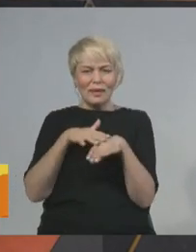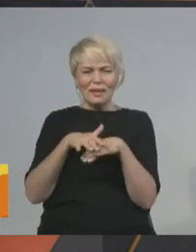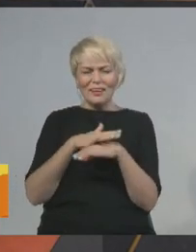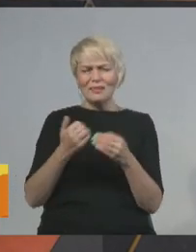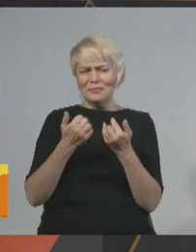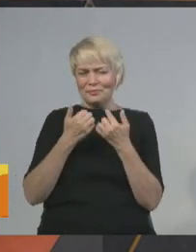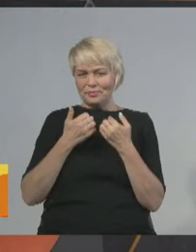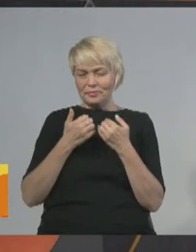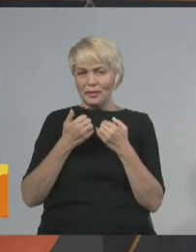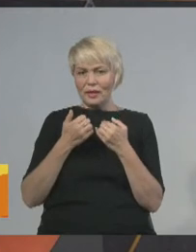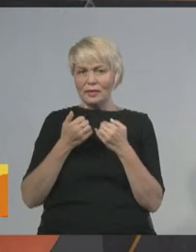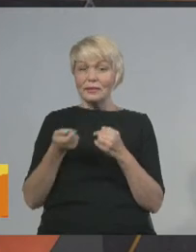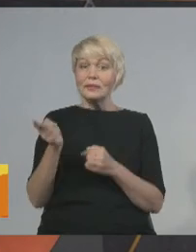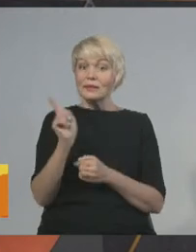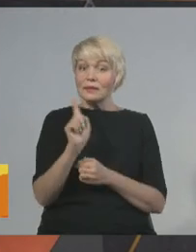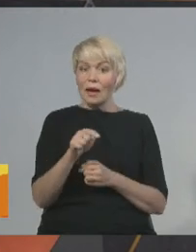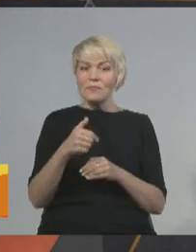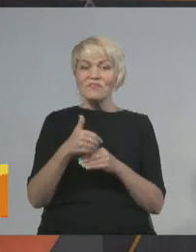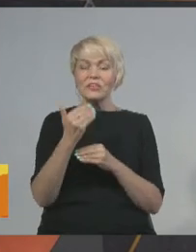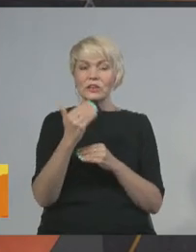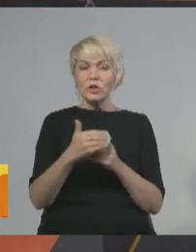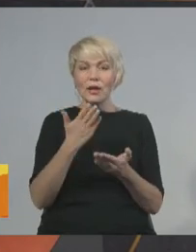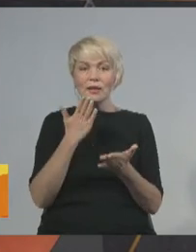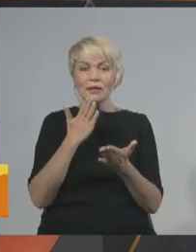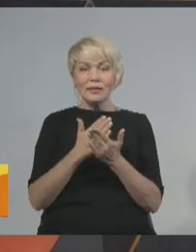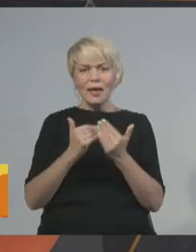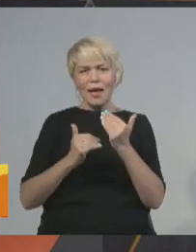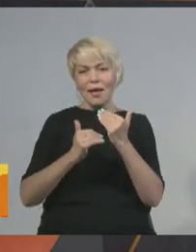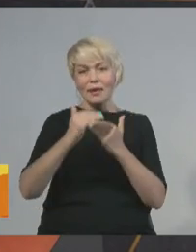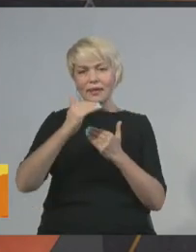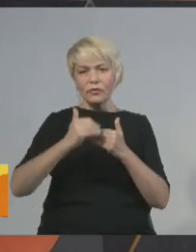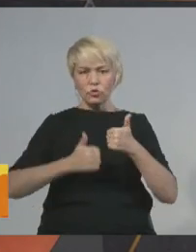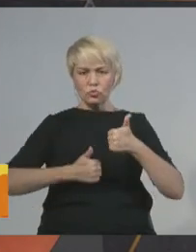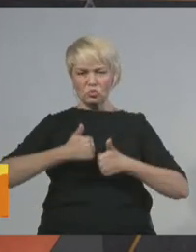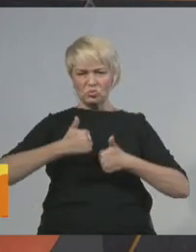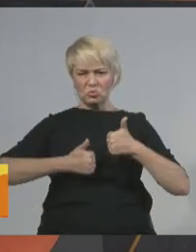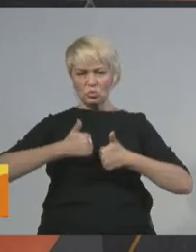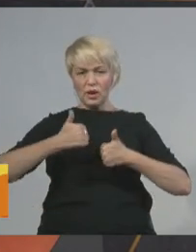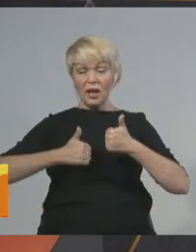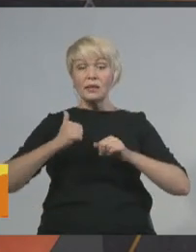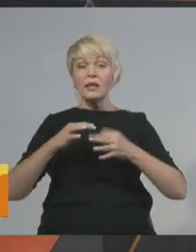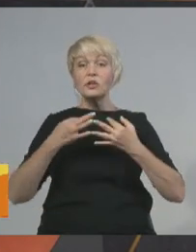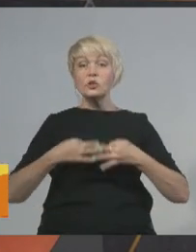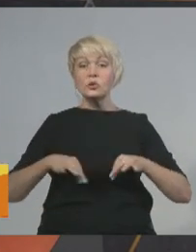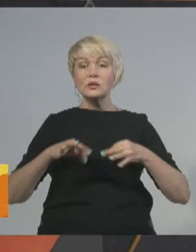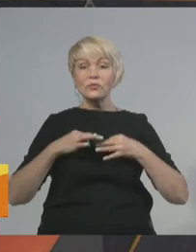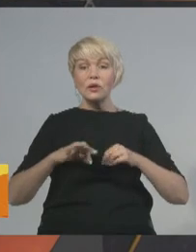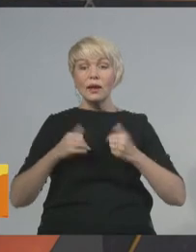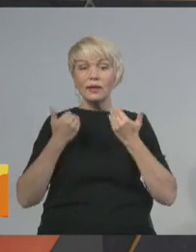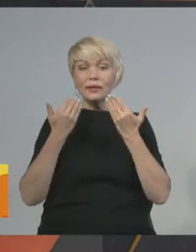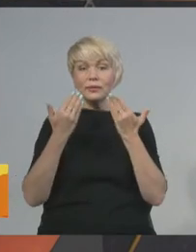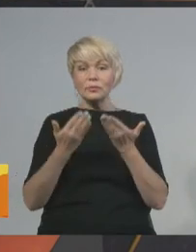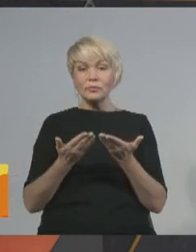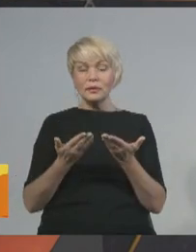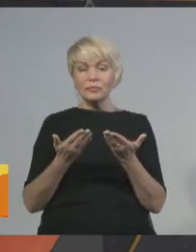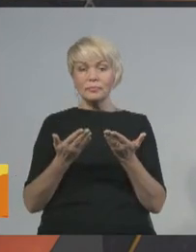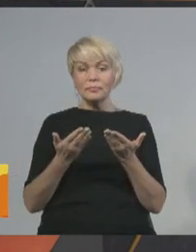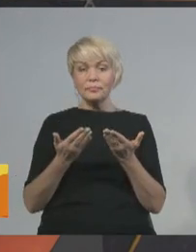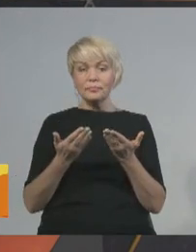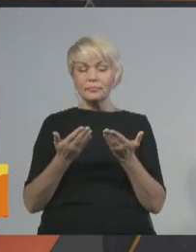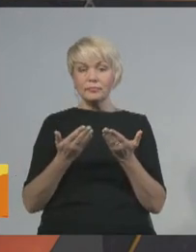digital advertising market as well then they do have the level of competition that allows you